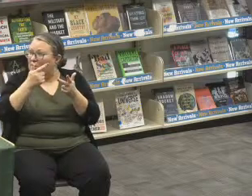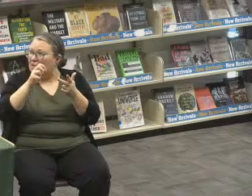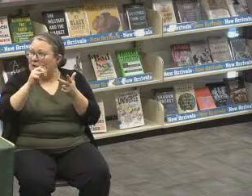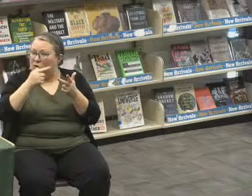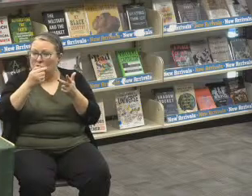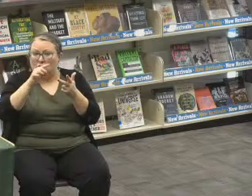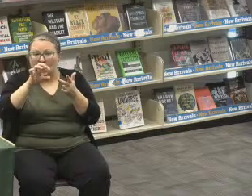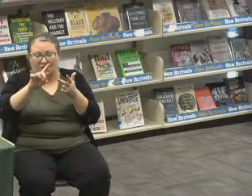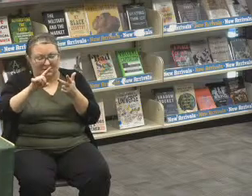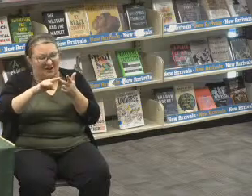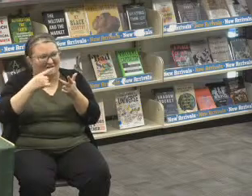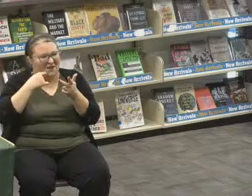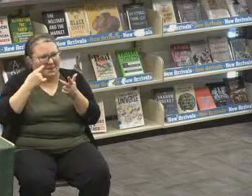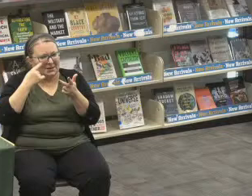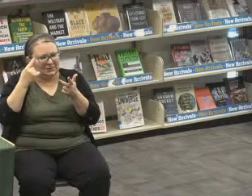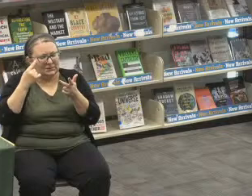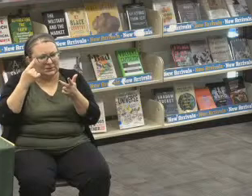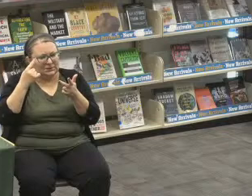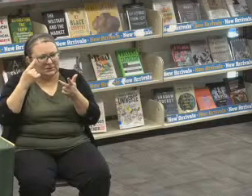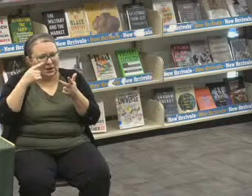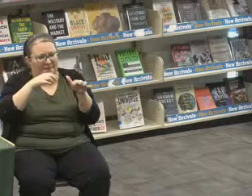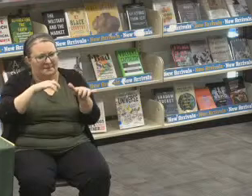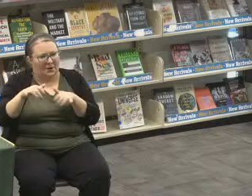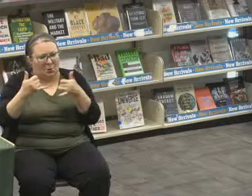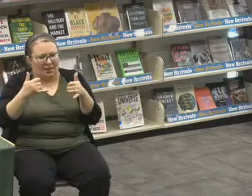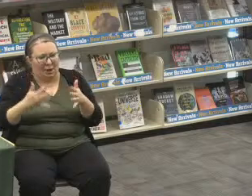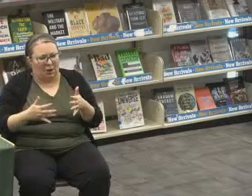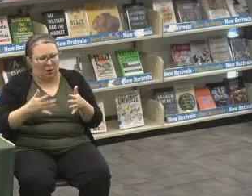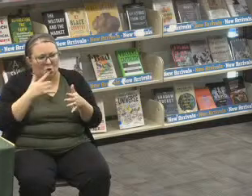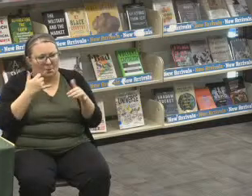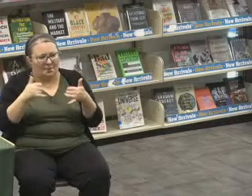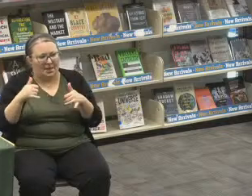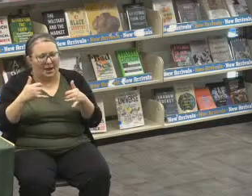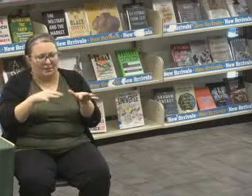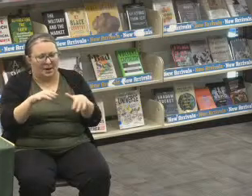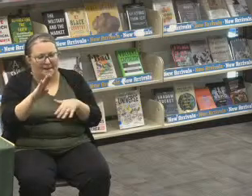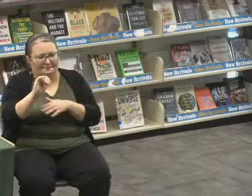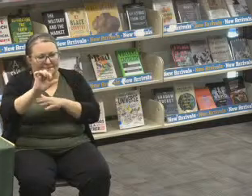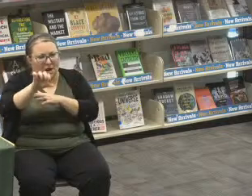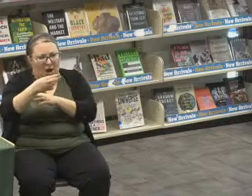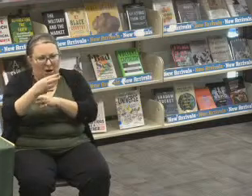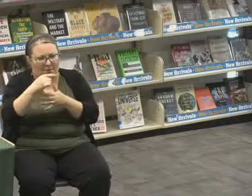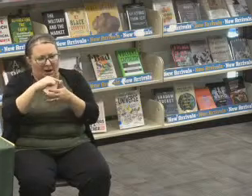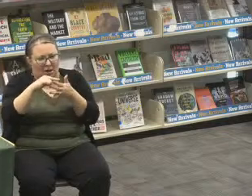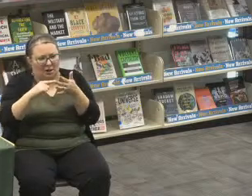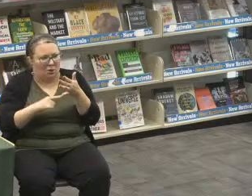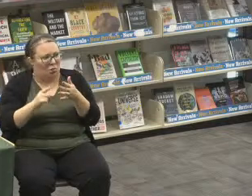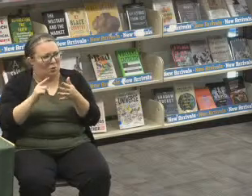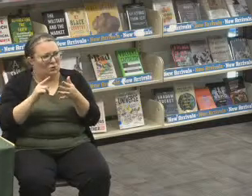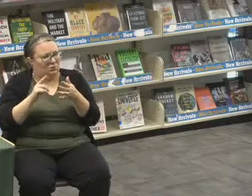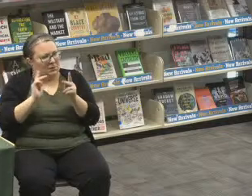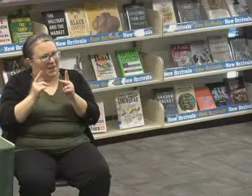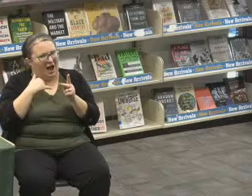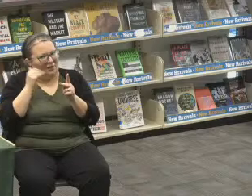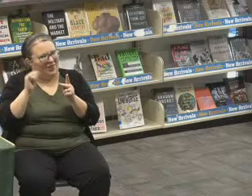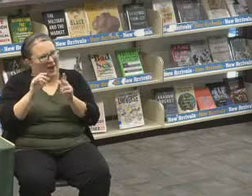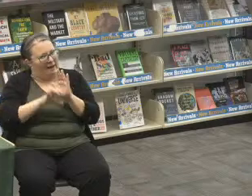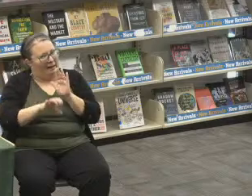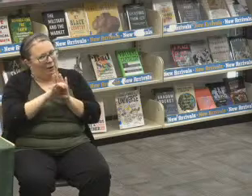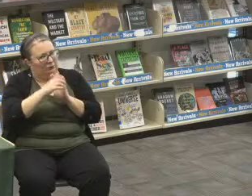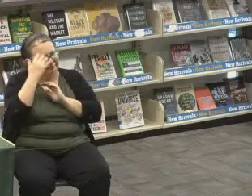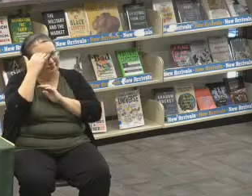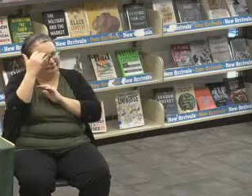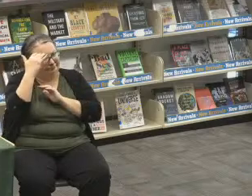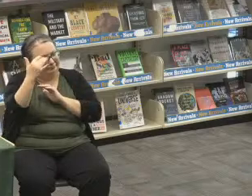the famous piano player who played Bach. Many of these different ones have had traits like this.